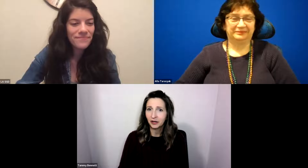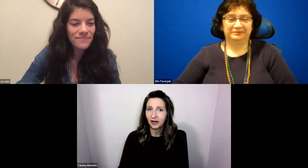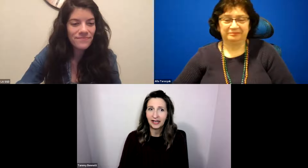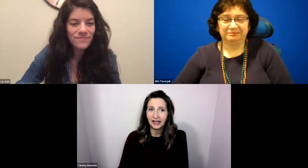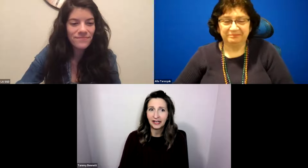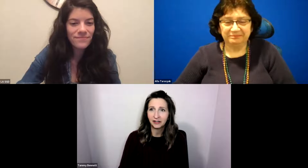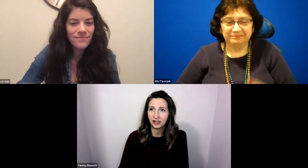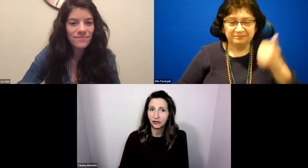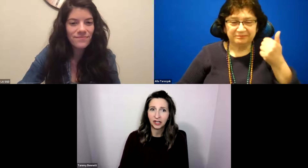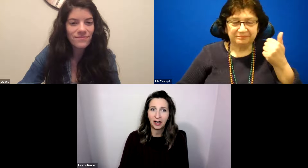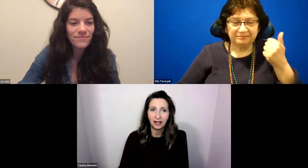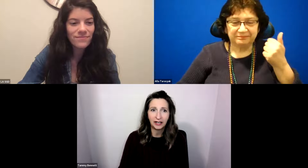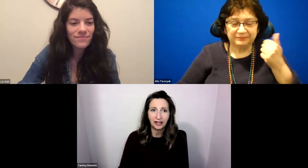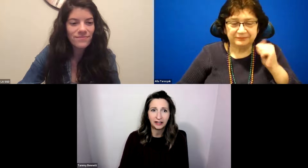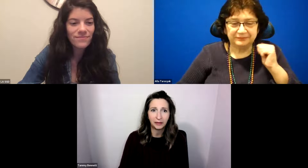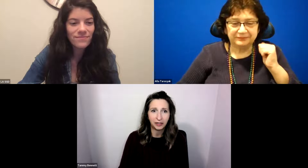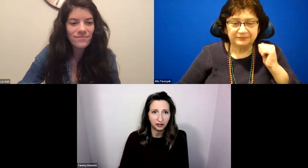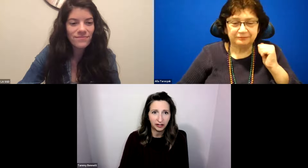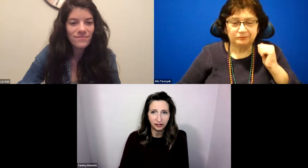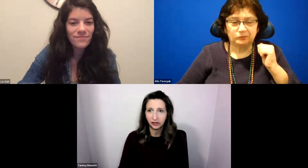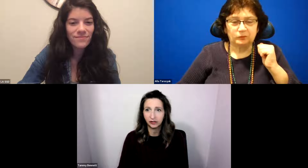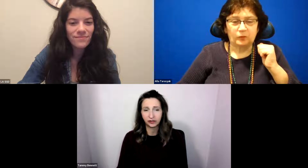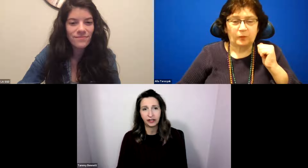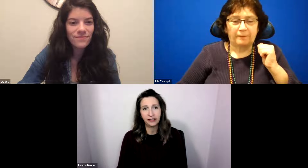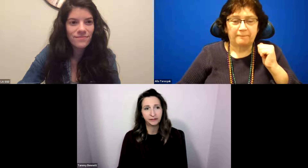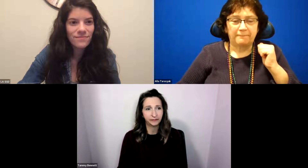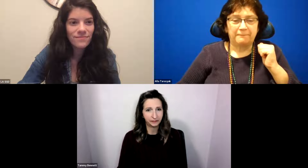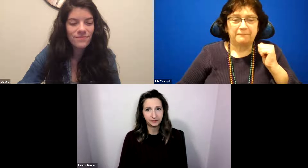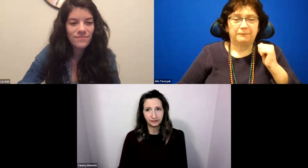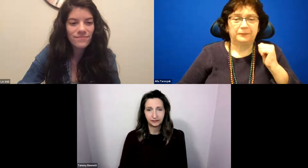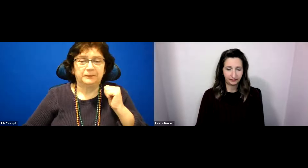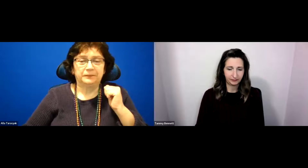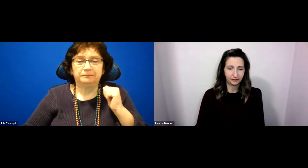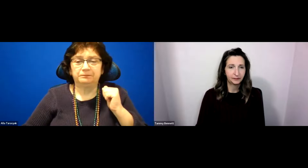I'm going to go ahead and turn it over to Alla, and I'm going to share her screen.